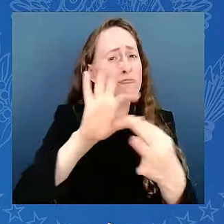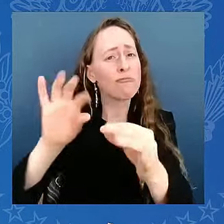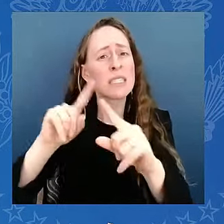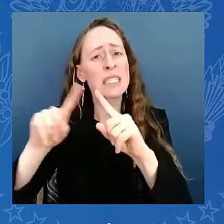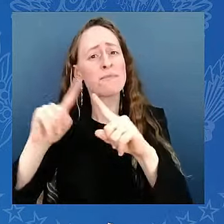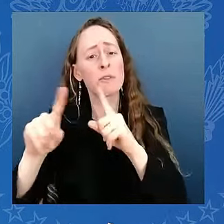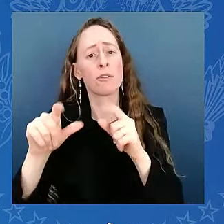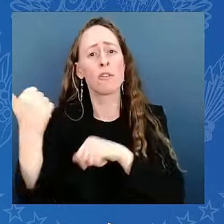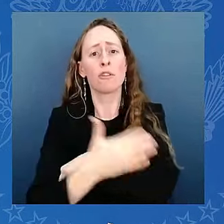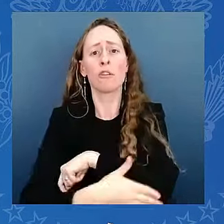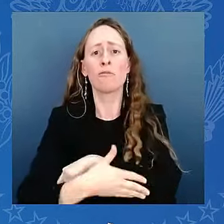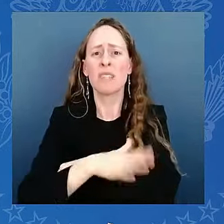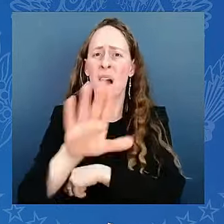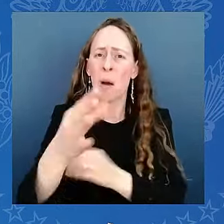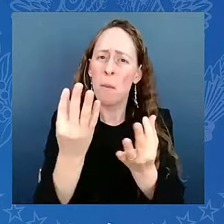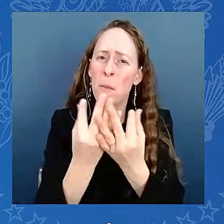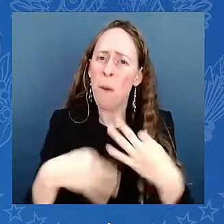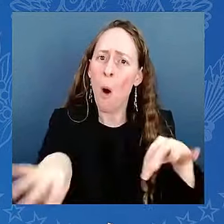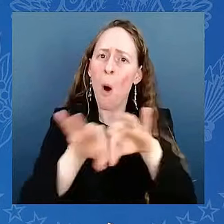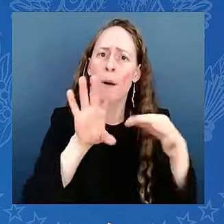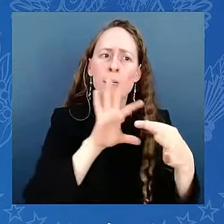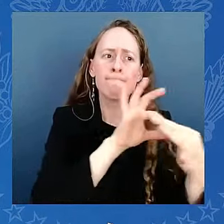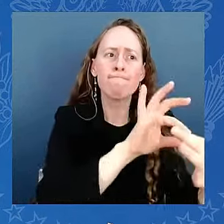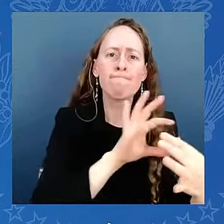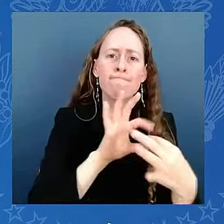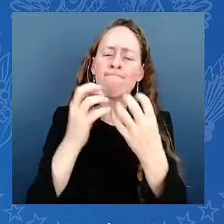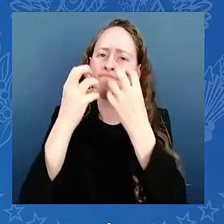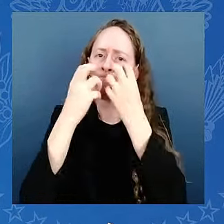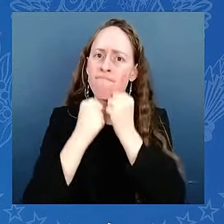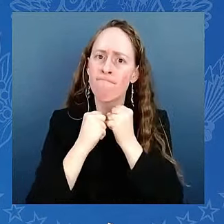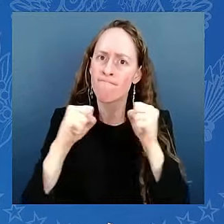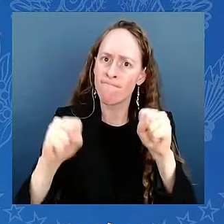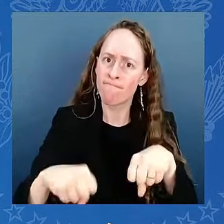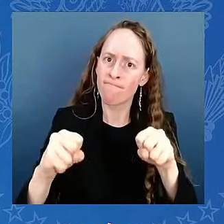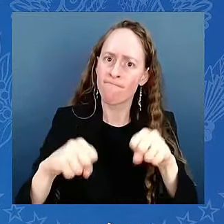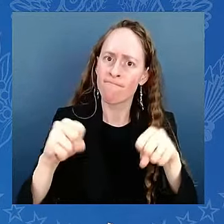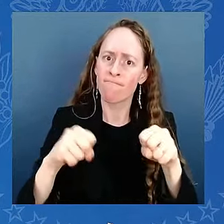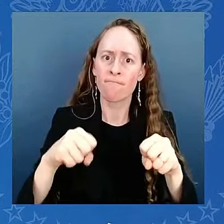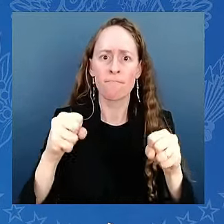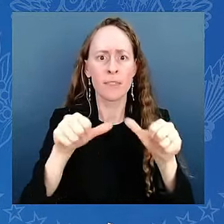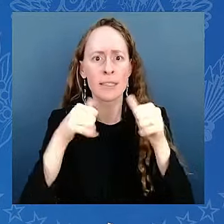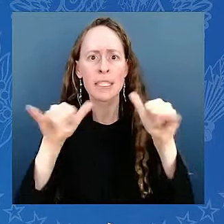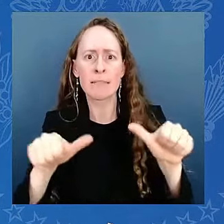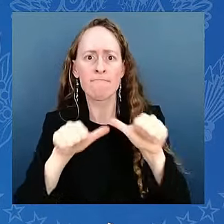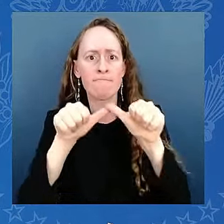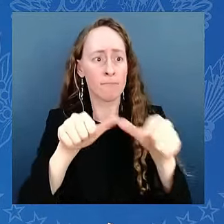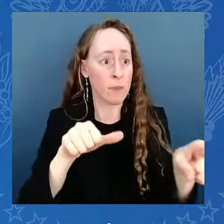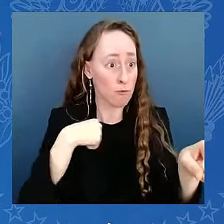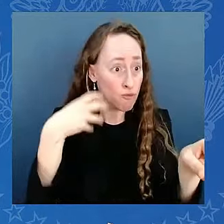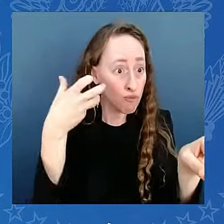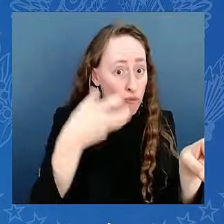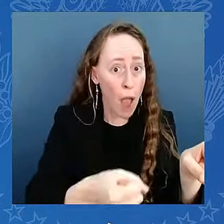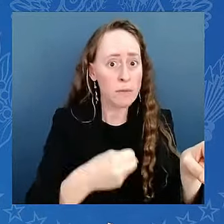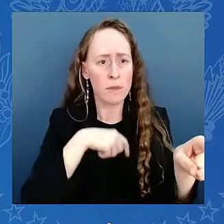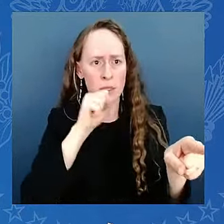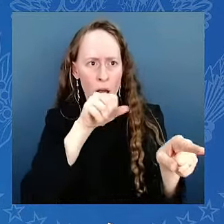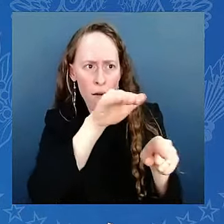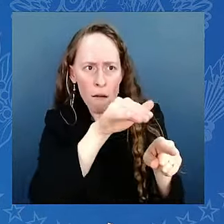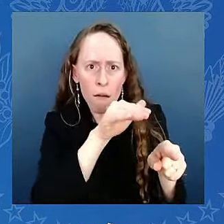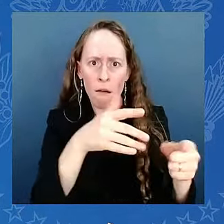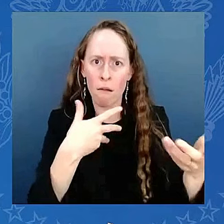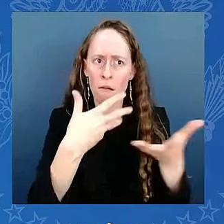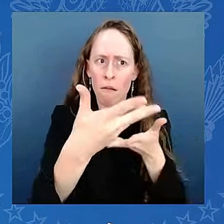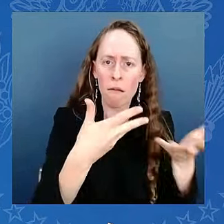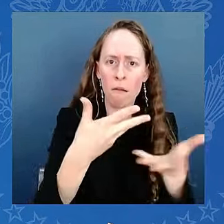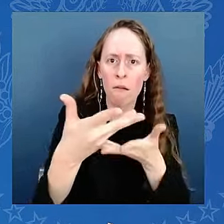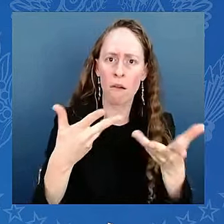in this world. Friends you can trust, work with, and depend upon, especially on matters of great consequence and